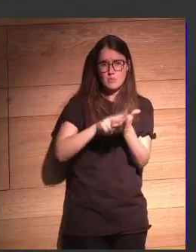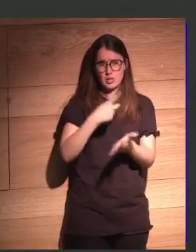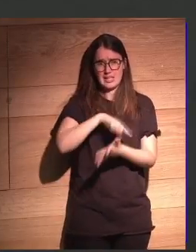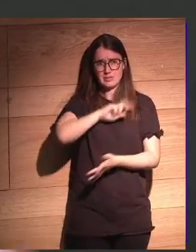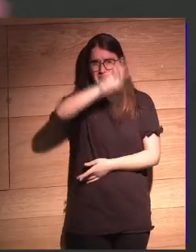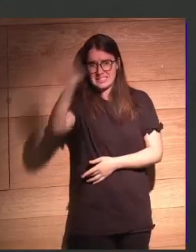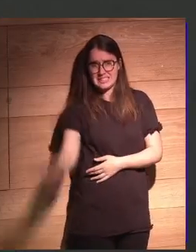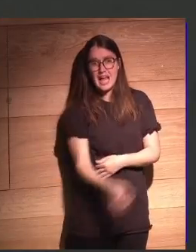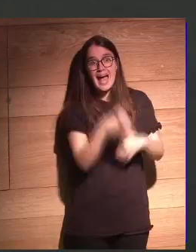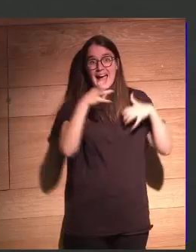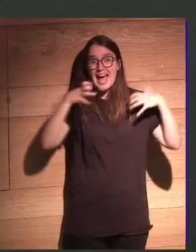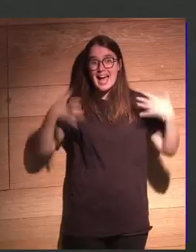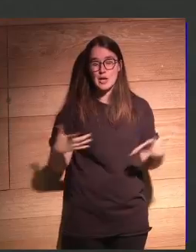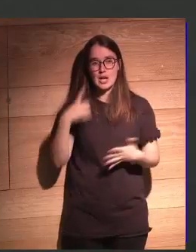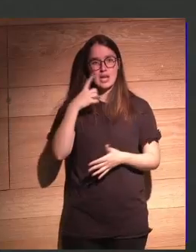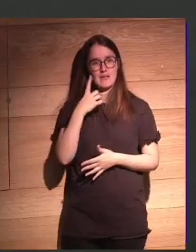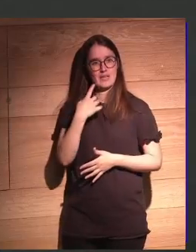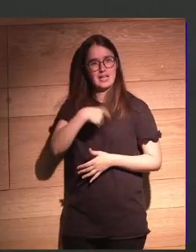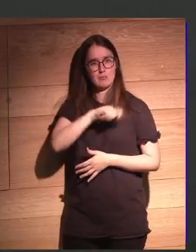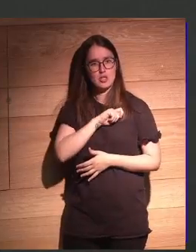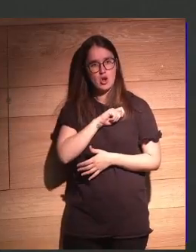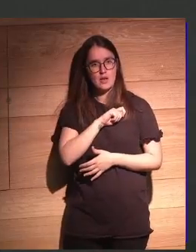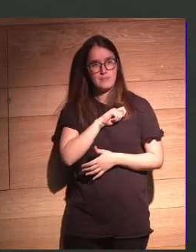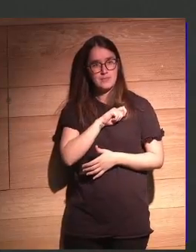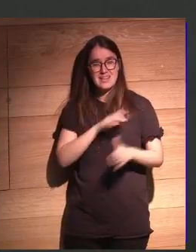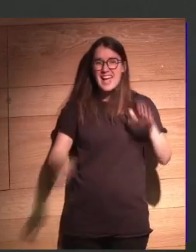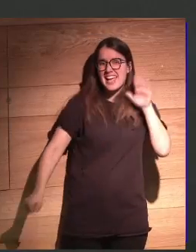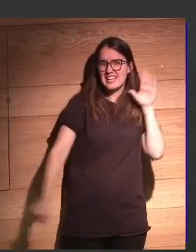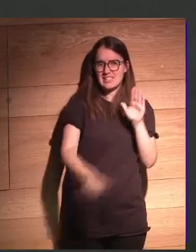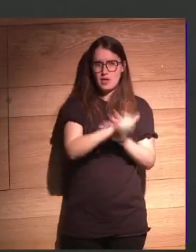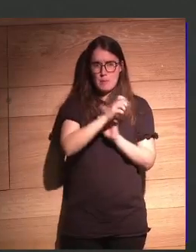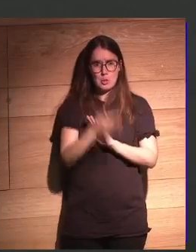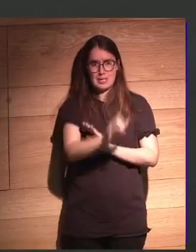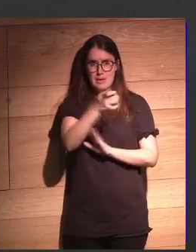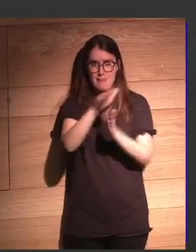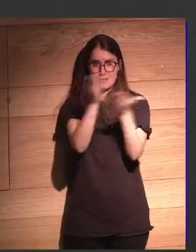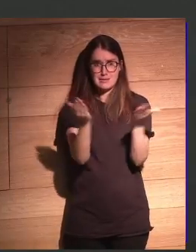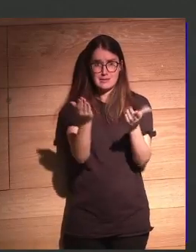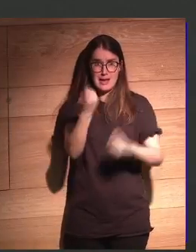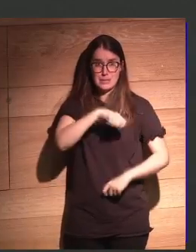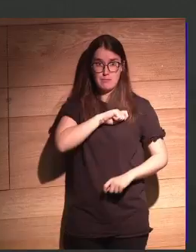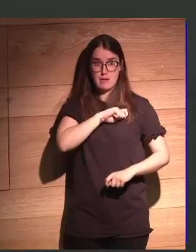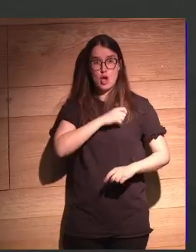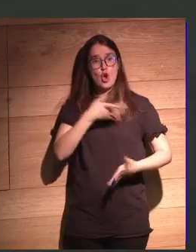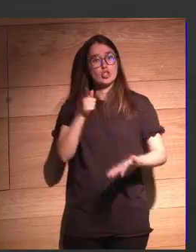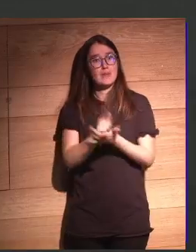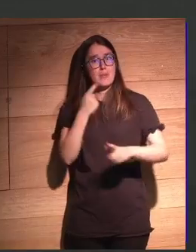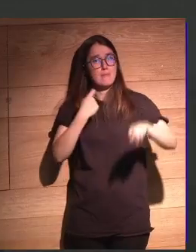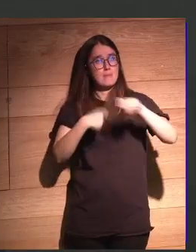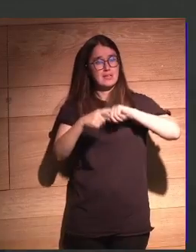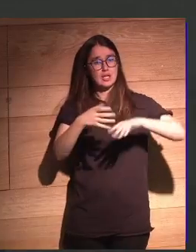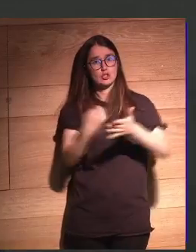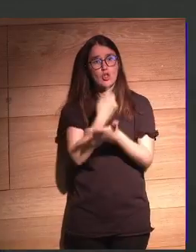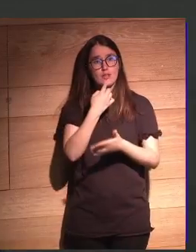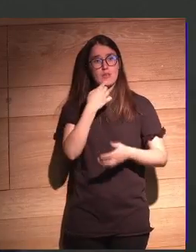applied so many abusive clauses in the mortgages that we signed so many years ago. They have cheated us for many years, and this banking